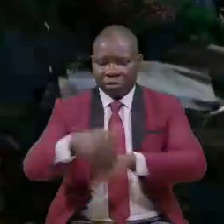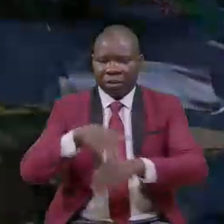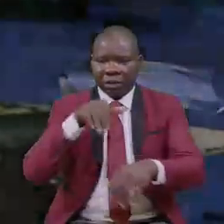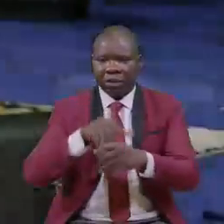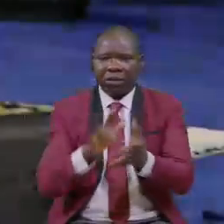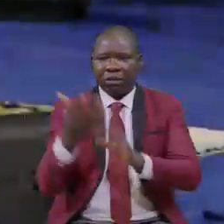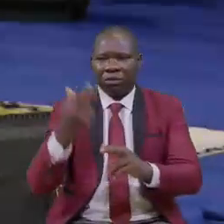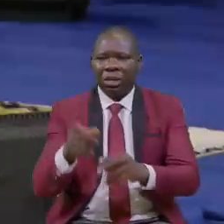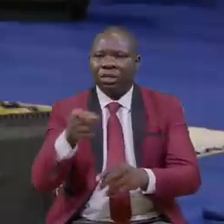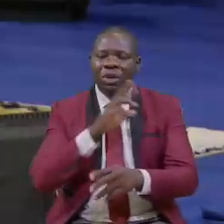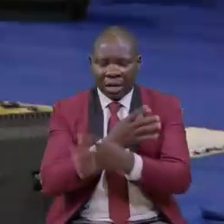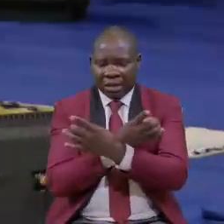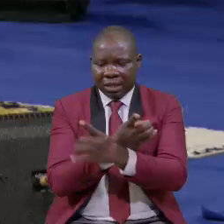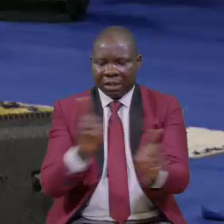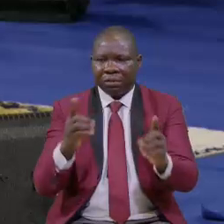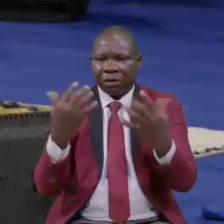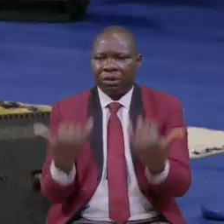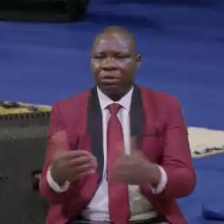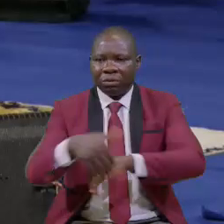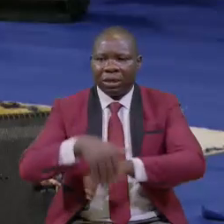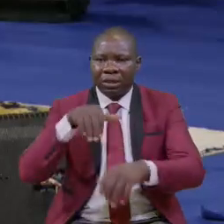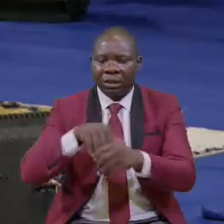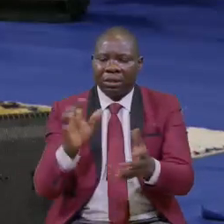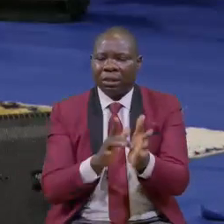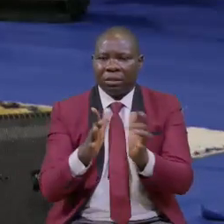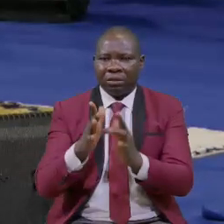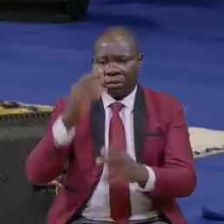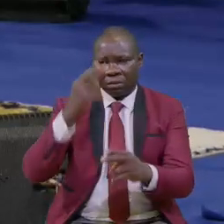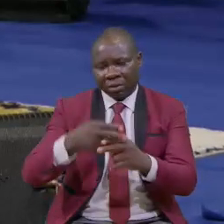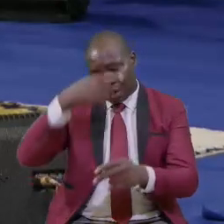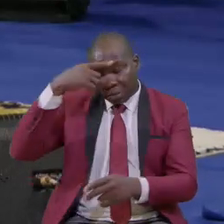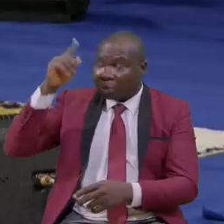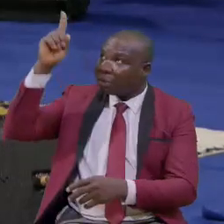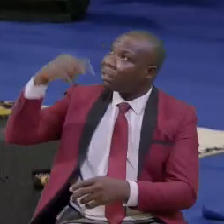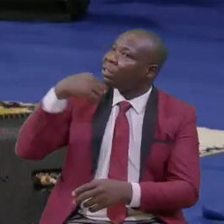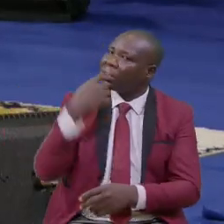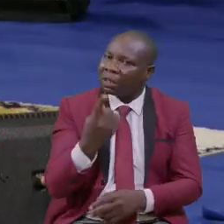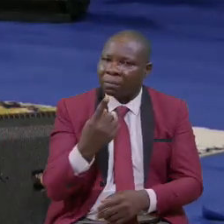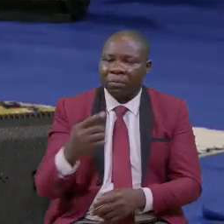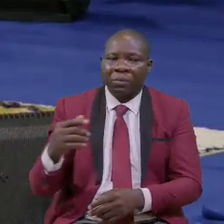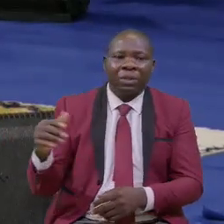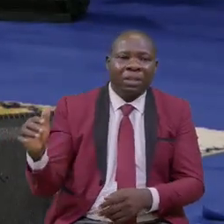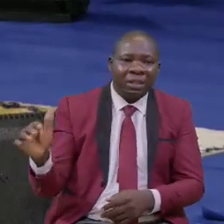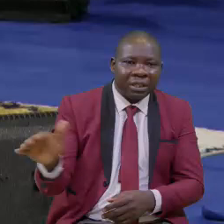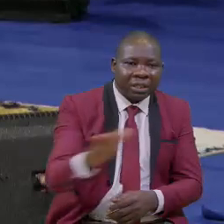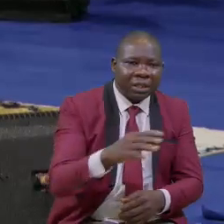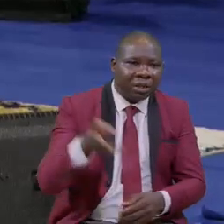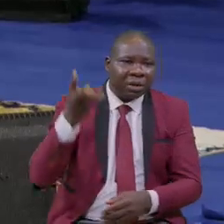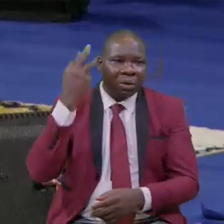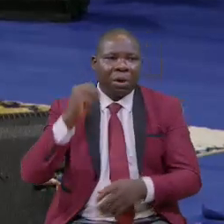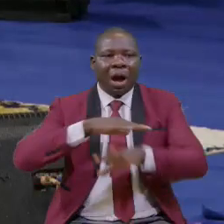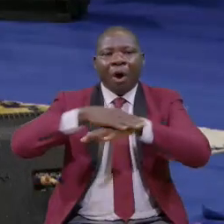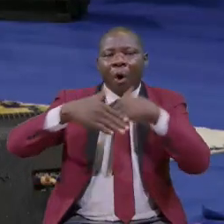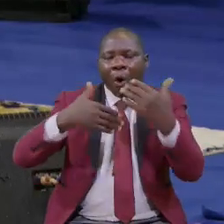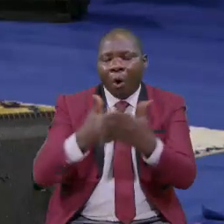delivered tonight. Because it says, they were all